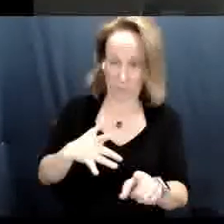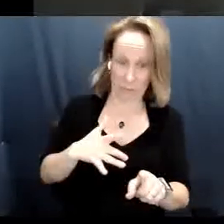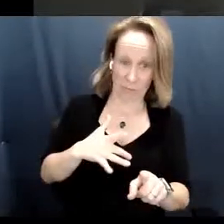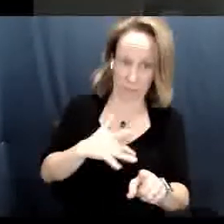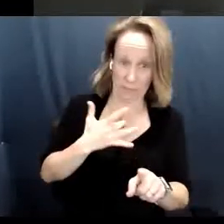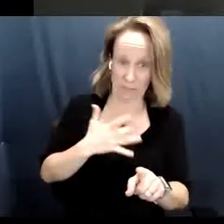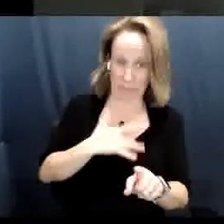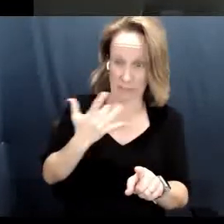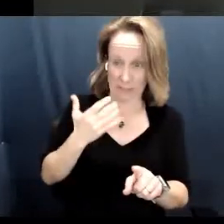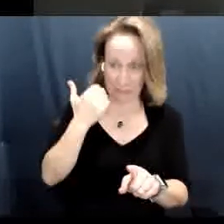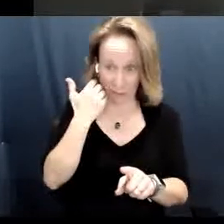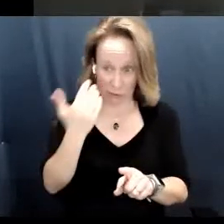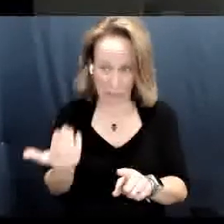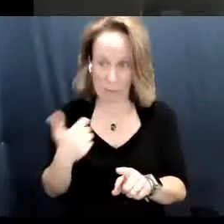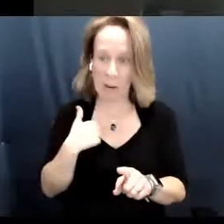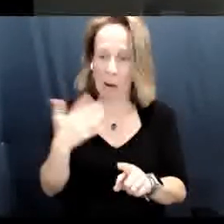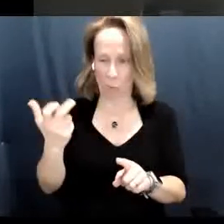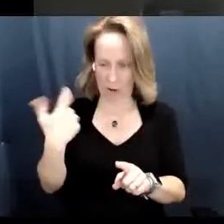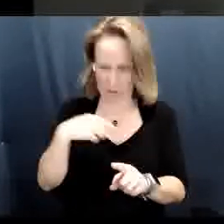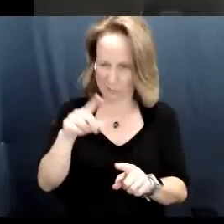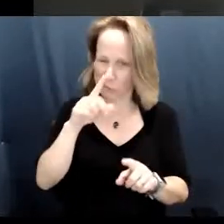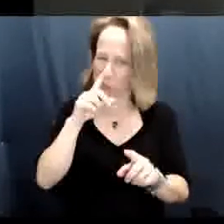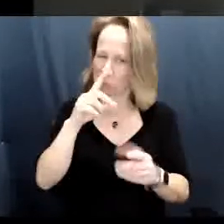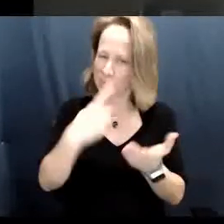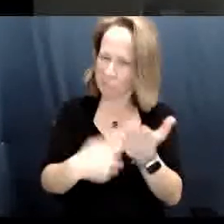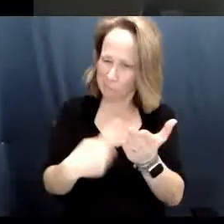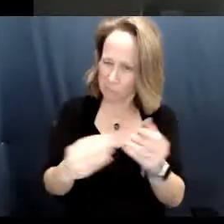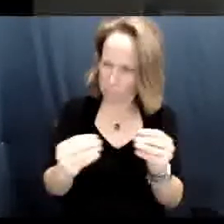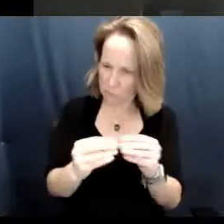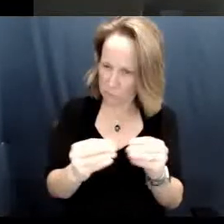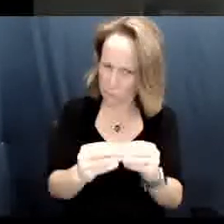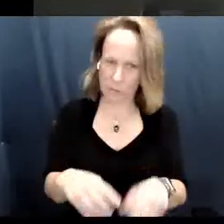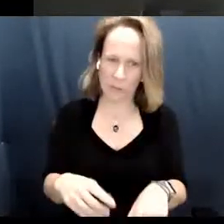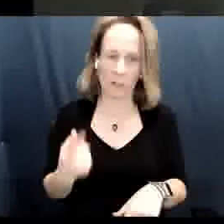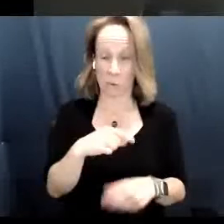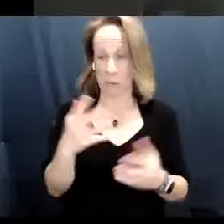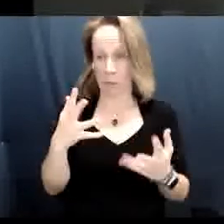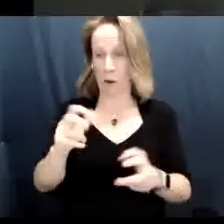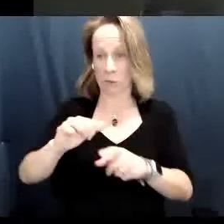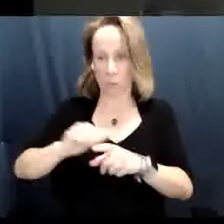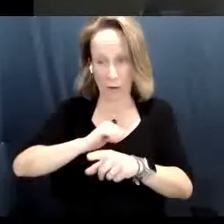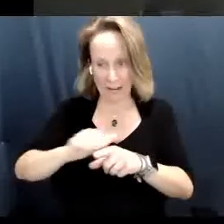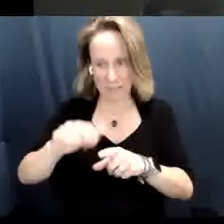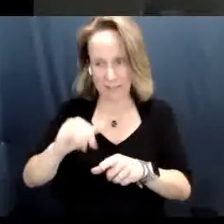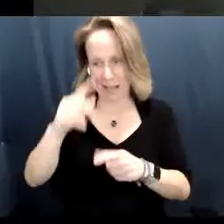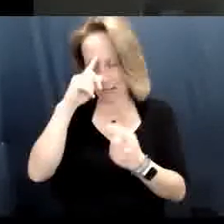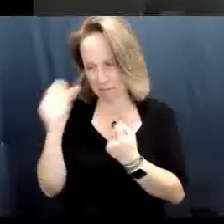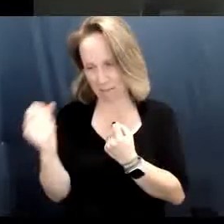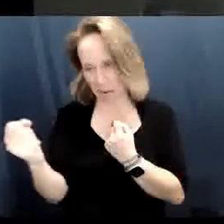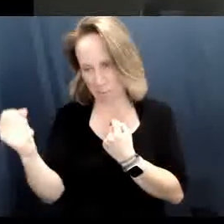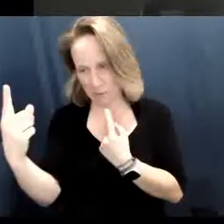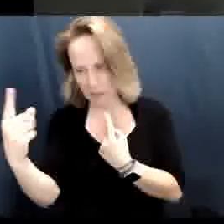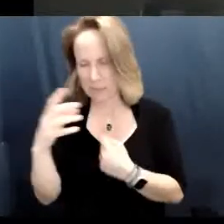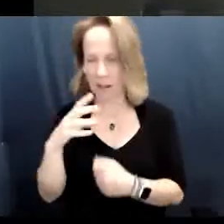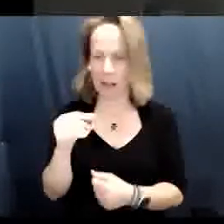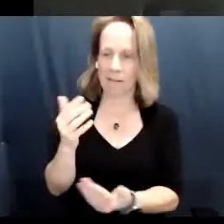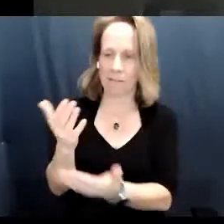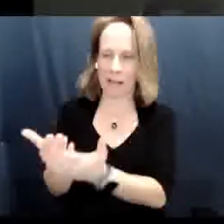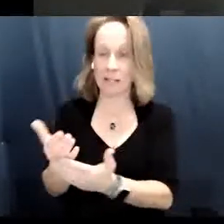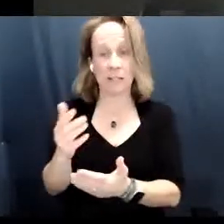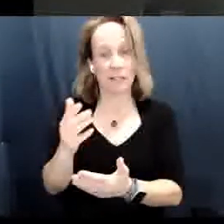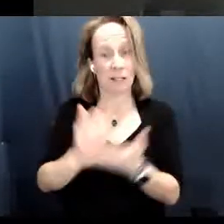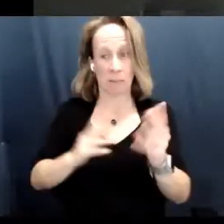us to explore that a little bit more. We want to practice that empathizing and validating. Several people have described feeling